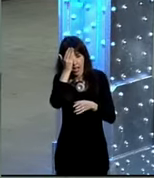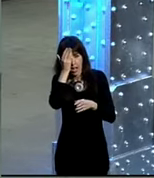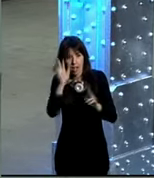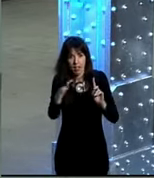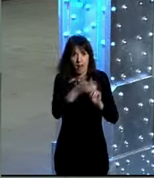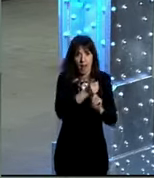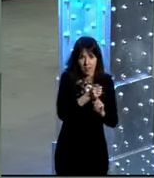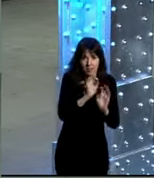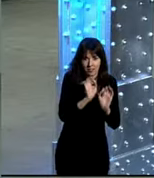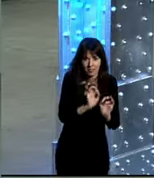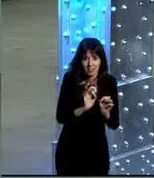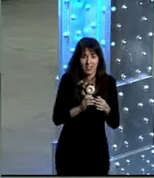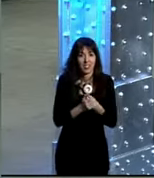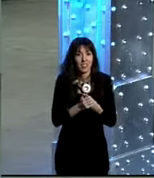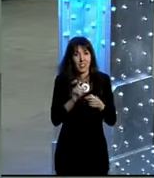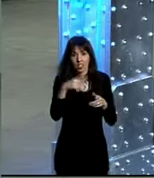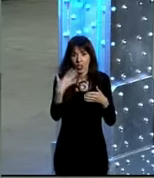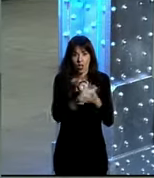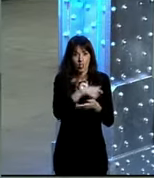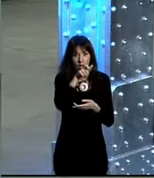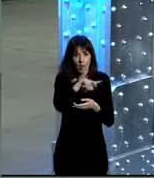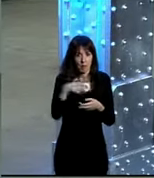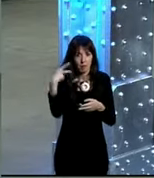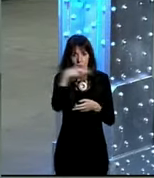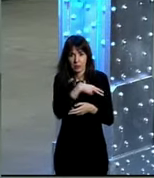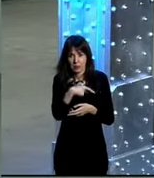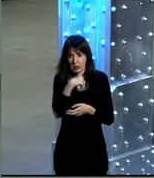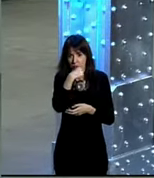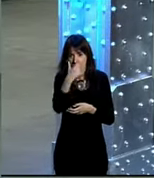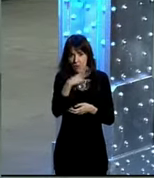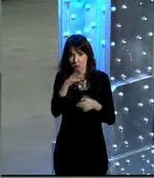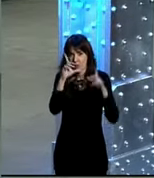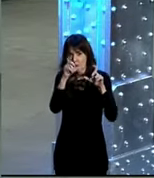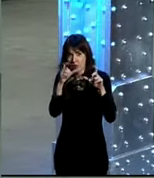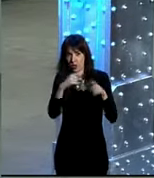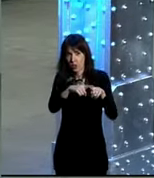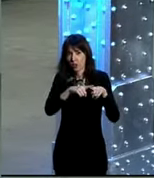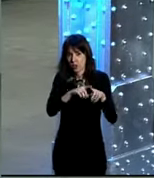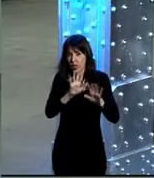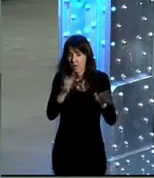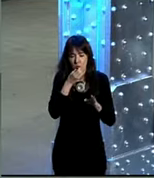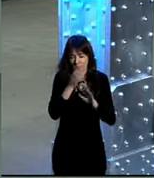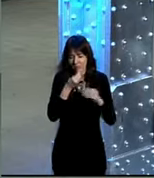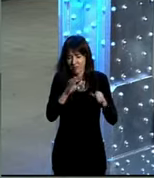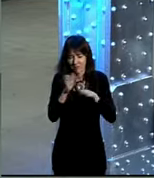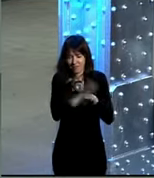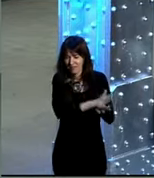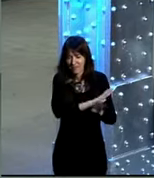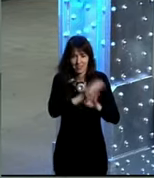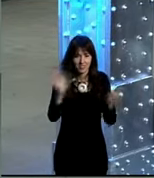and everyone is suitably embarrassed. Well, you can use Snapchat also for marketing. This is, in